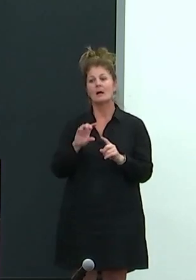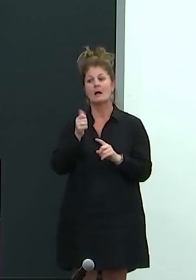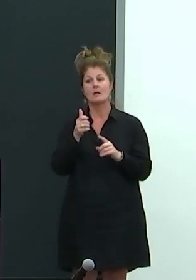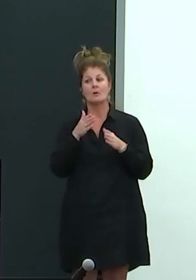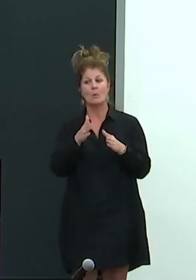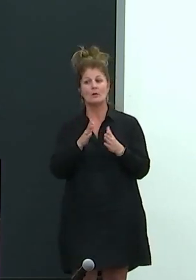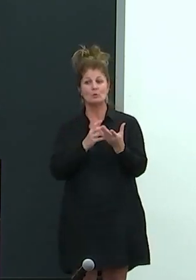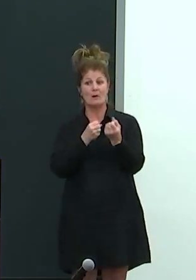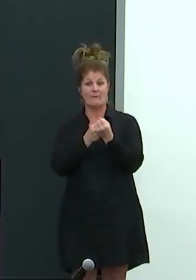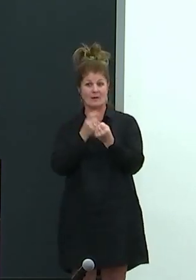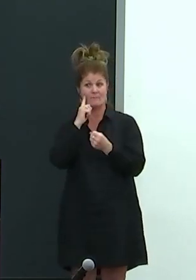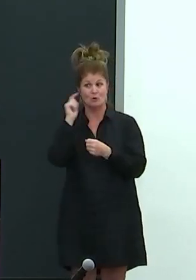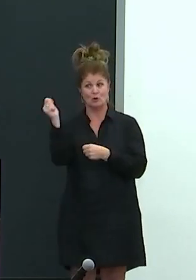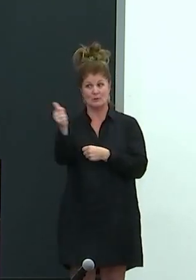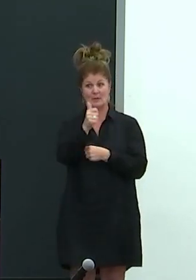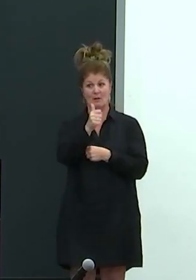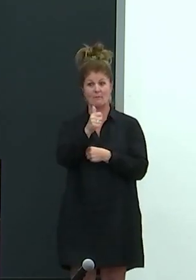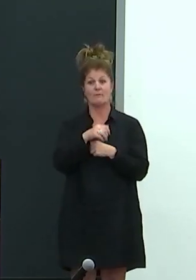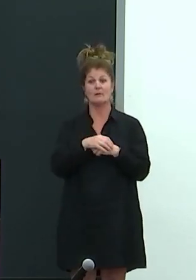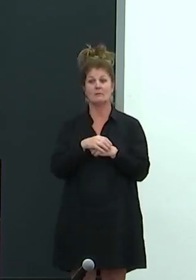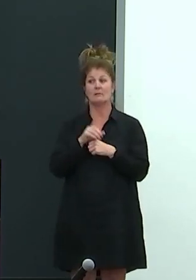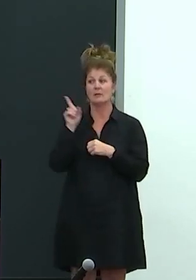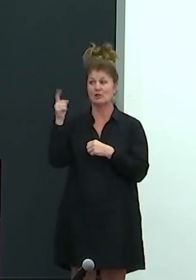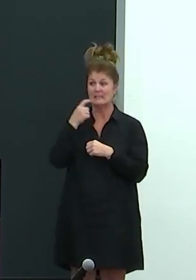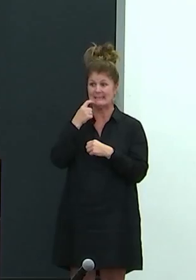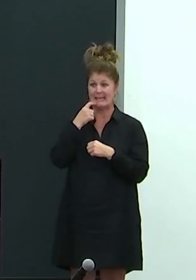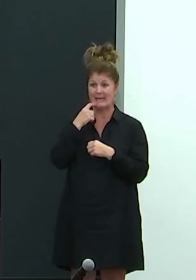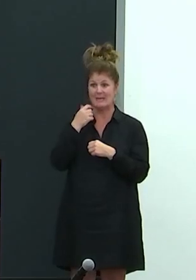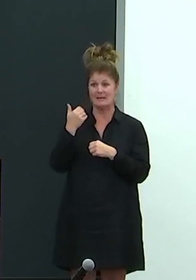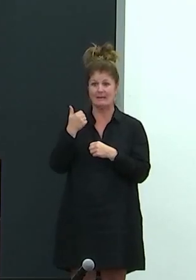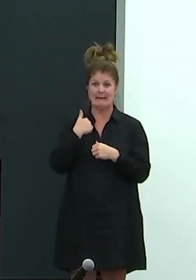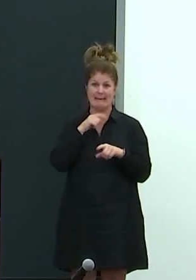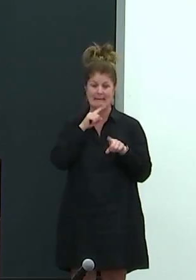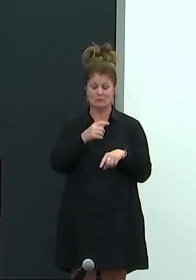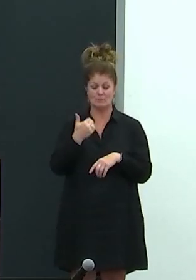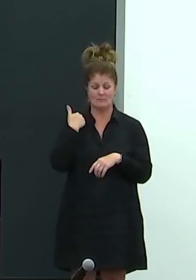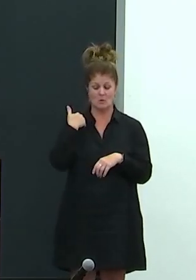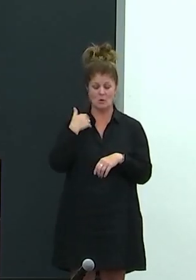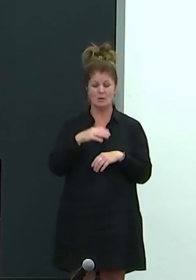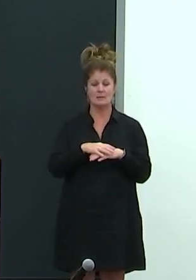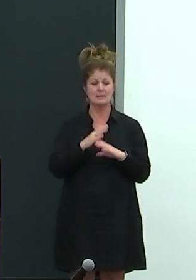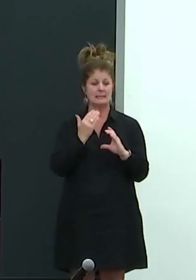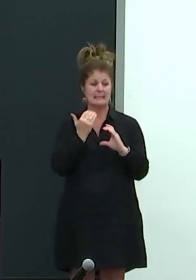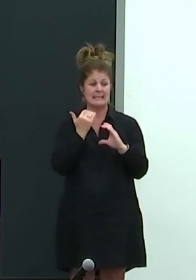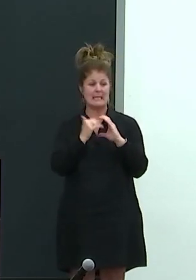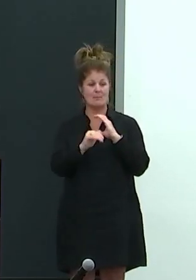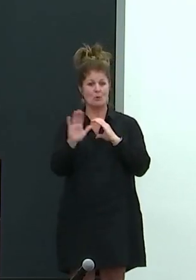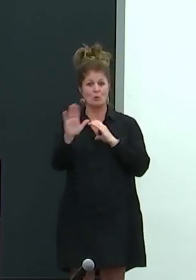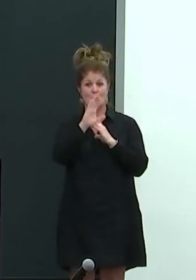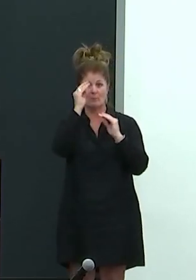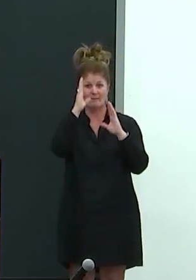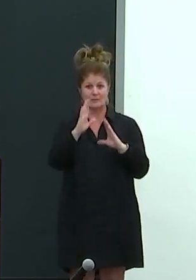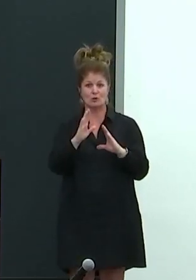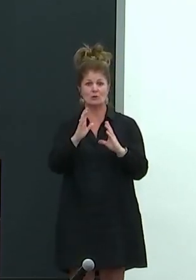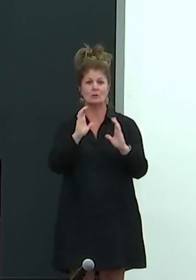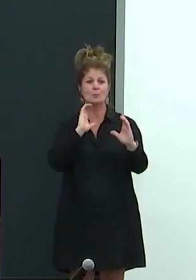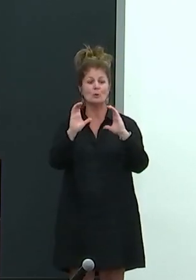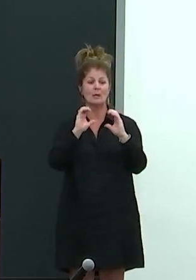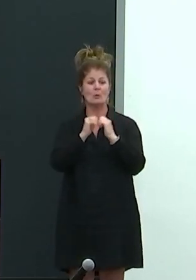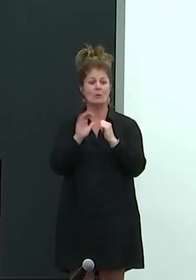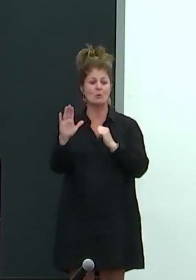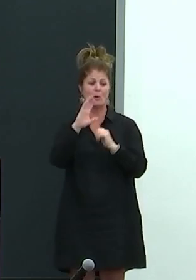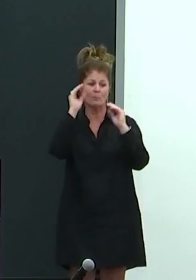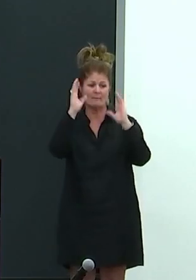advocate for yourself is to, like Angela said, and I answered the previous question, email professors, communicate with them somehow,